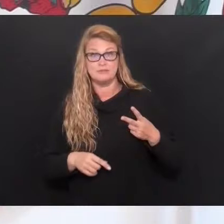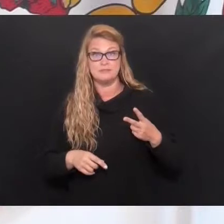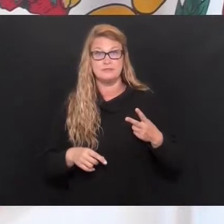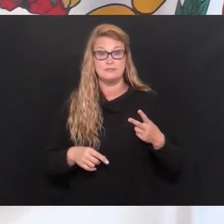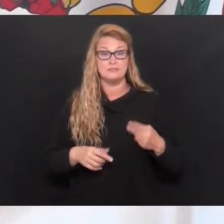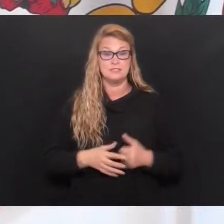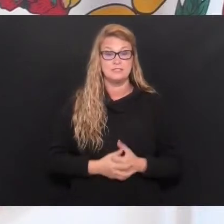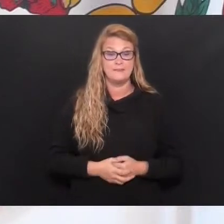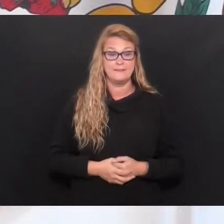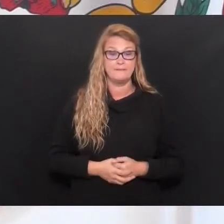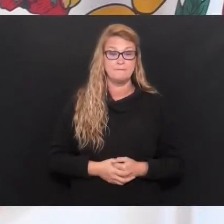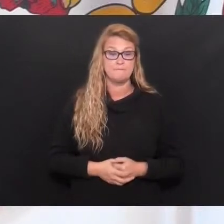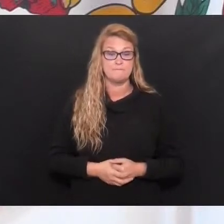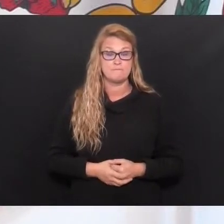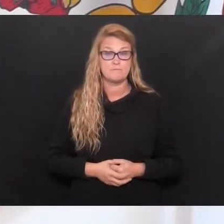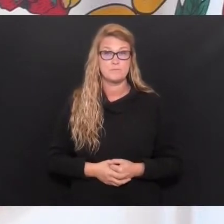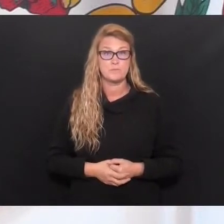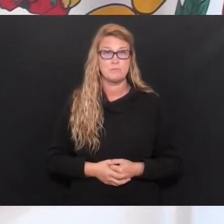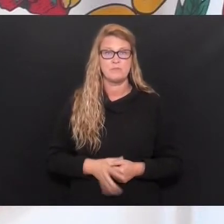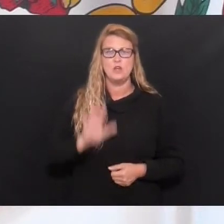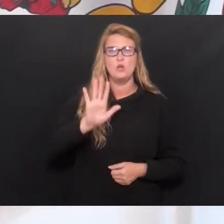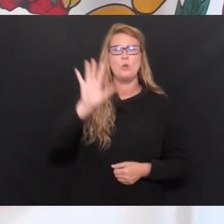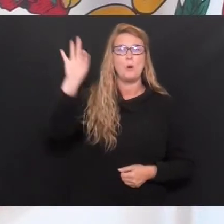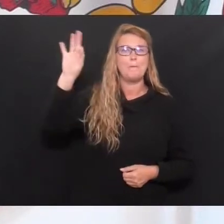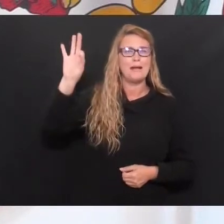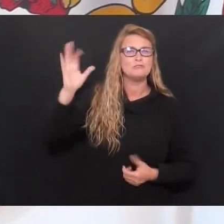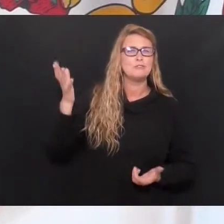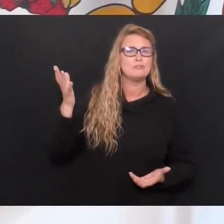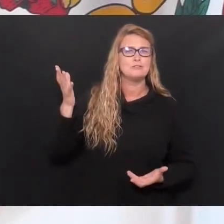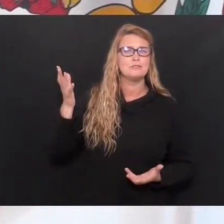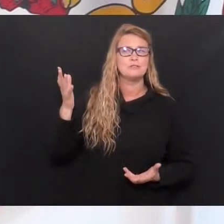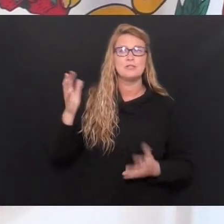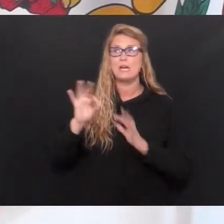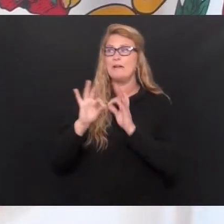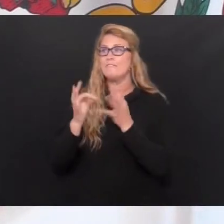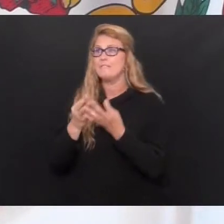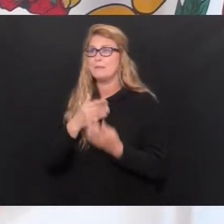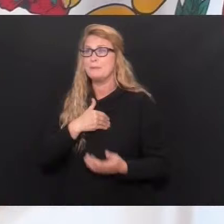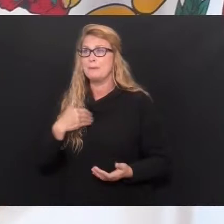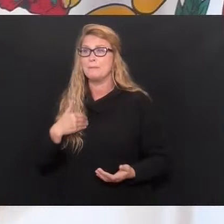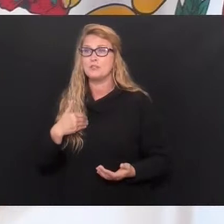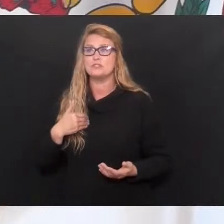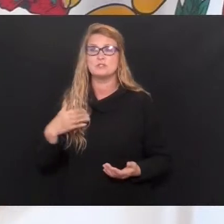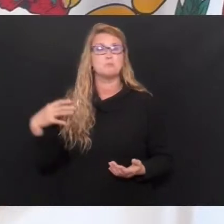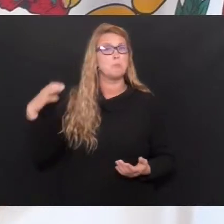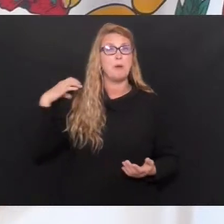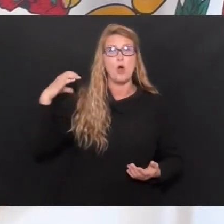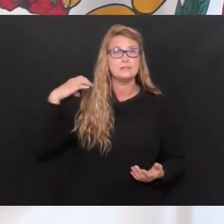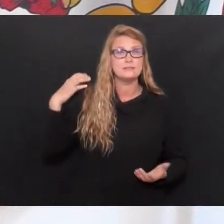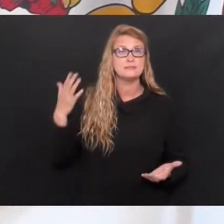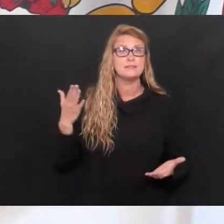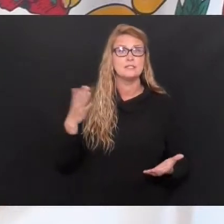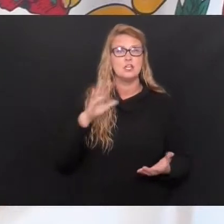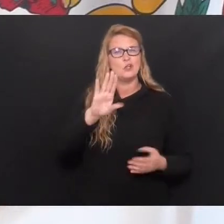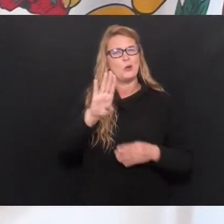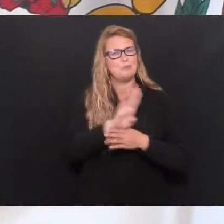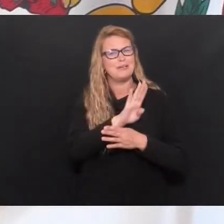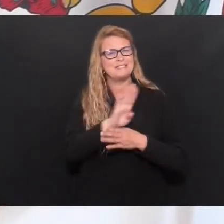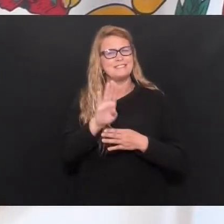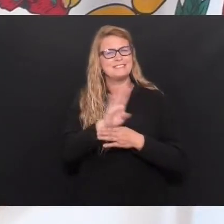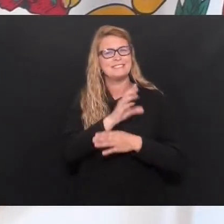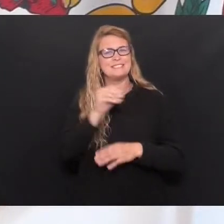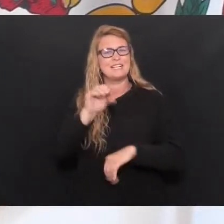Boss or pastor or our family members, but especially in our businesses and